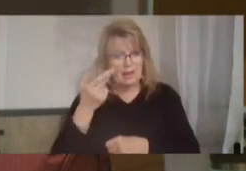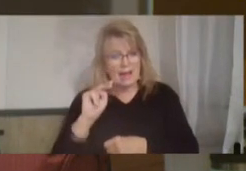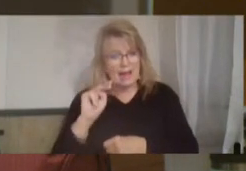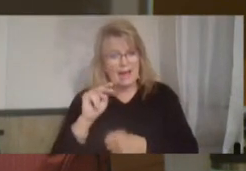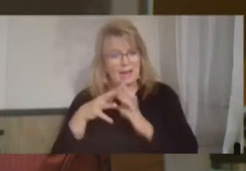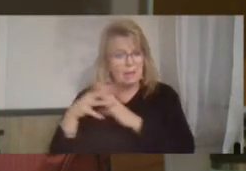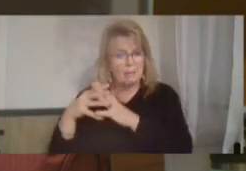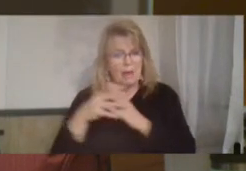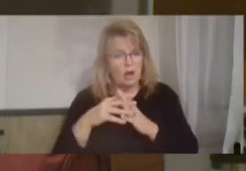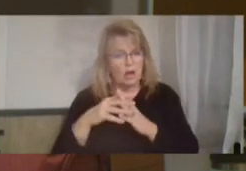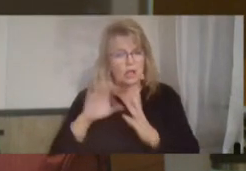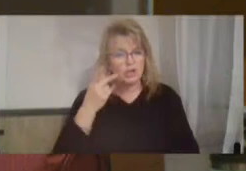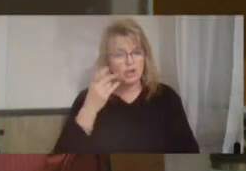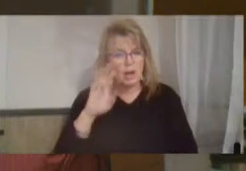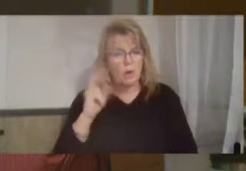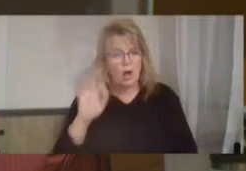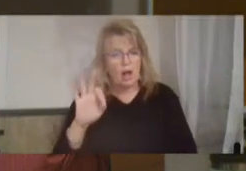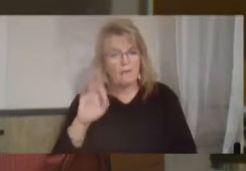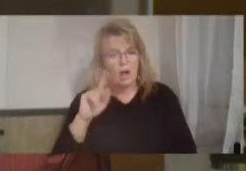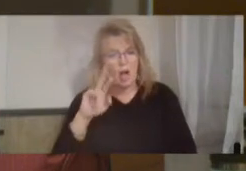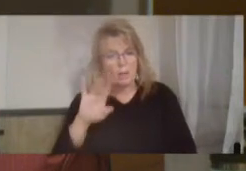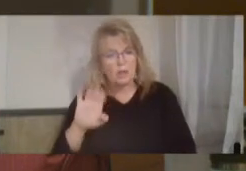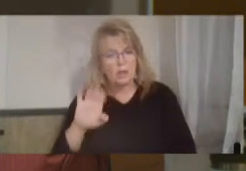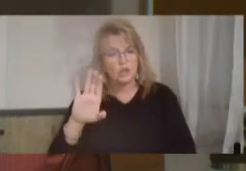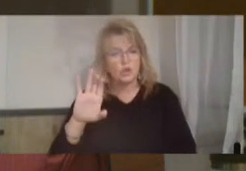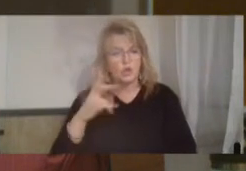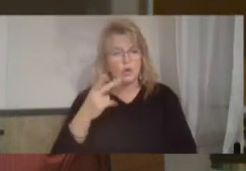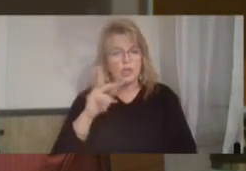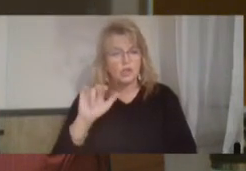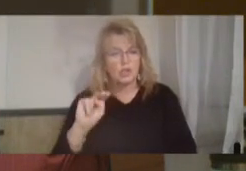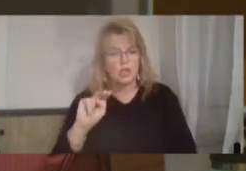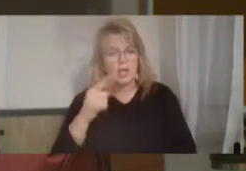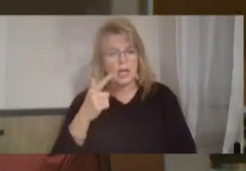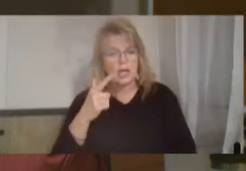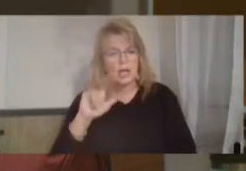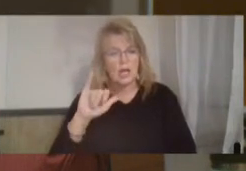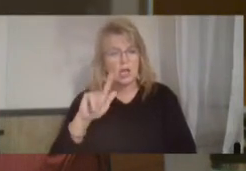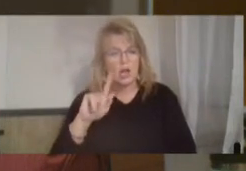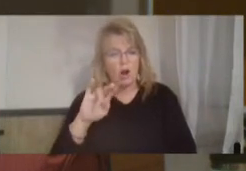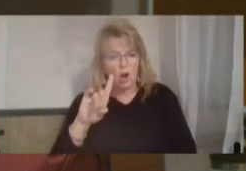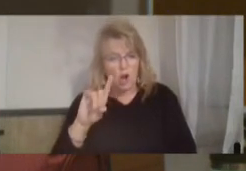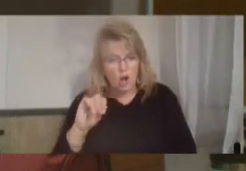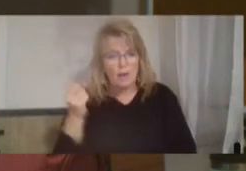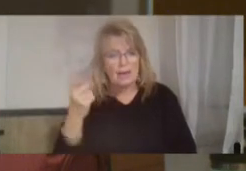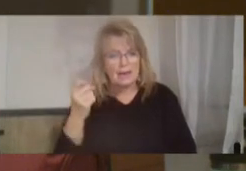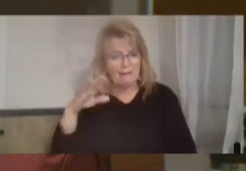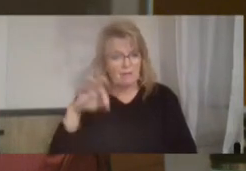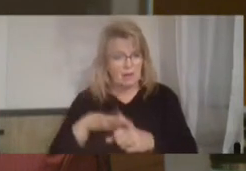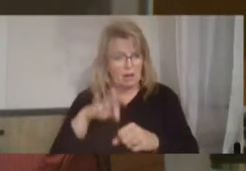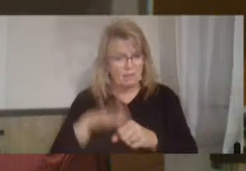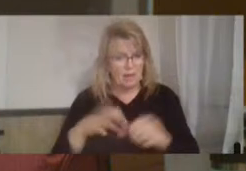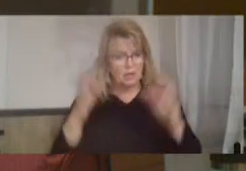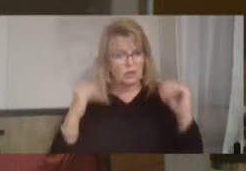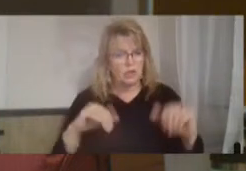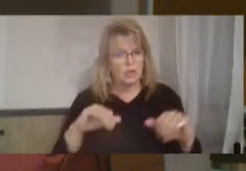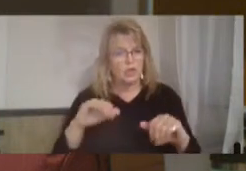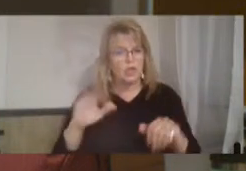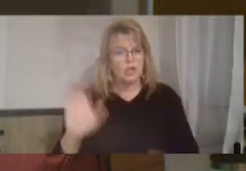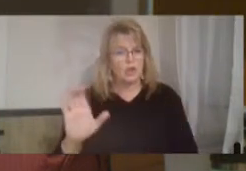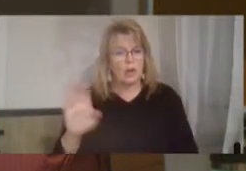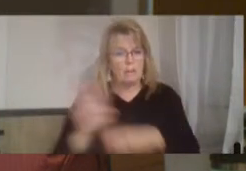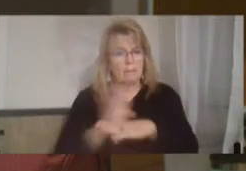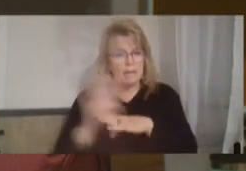Commerce, Christian Gallardo received 11 nominations. The Charlotte Business